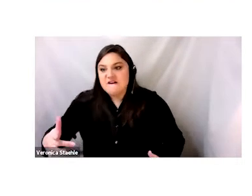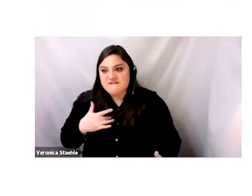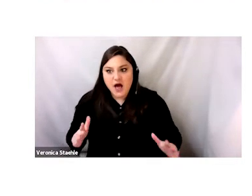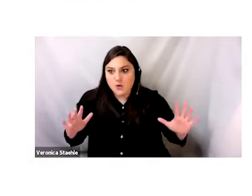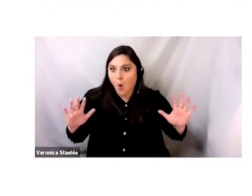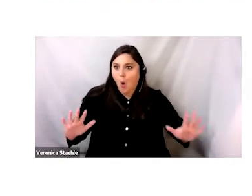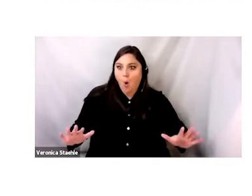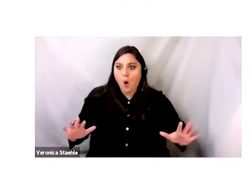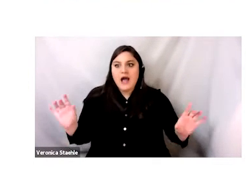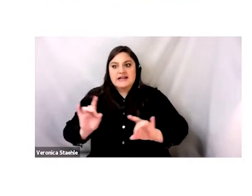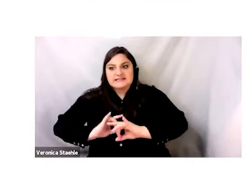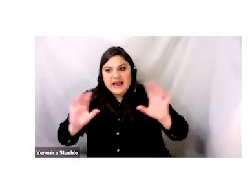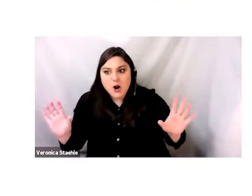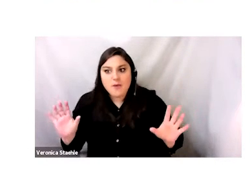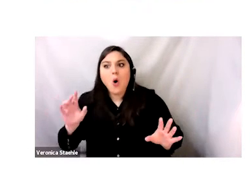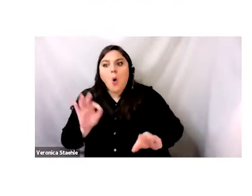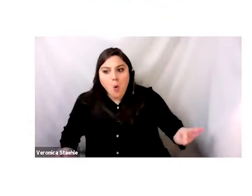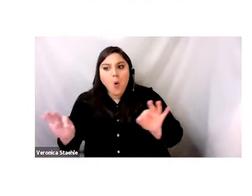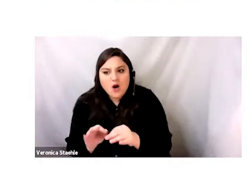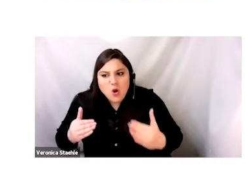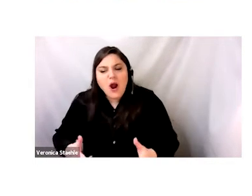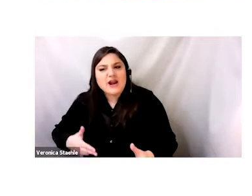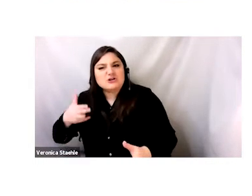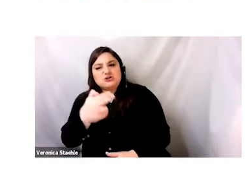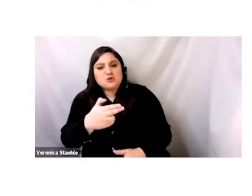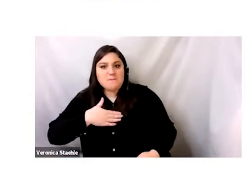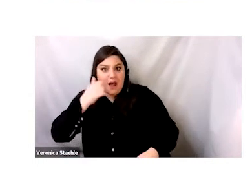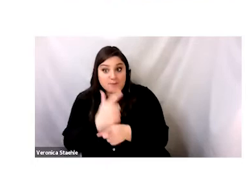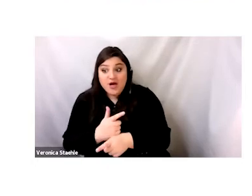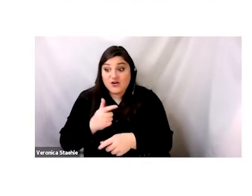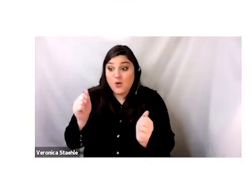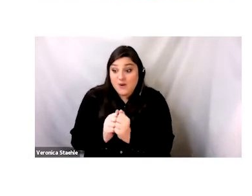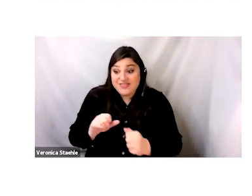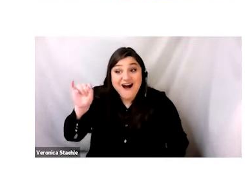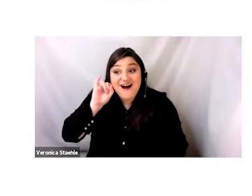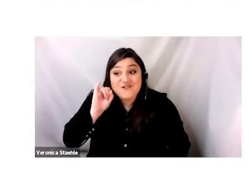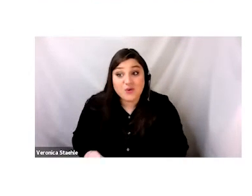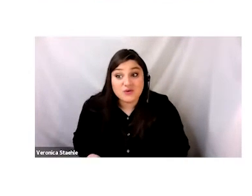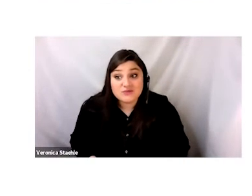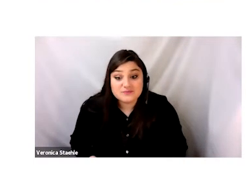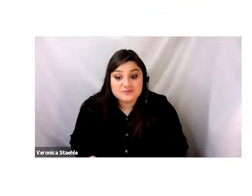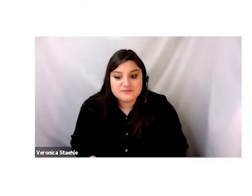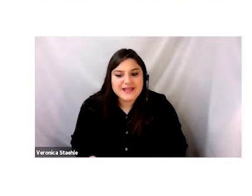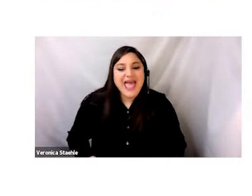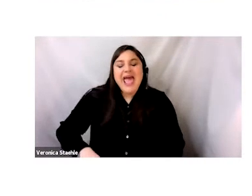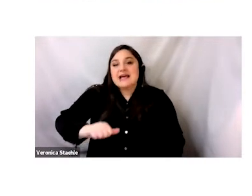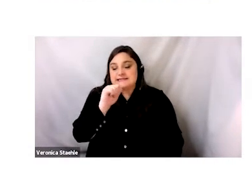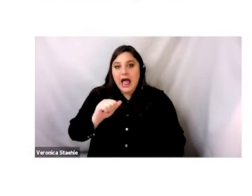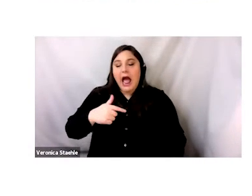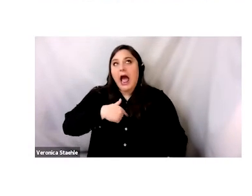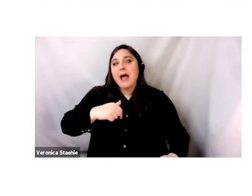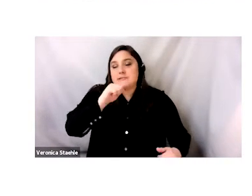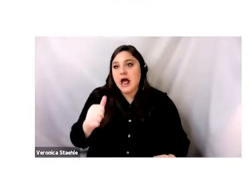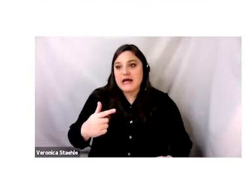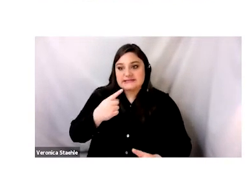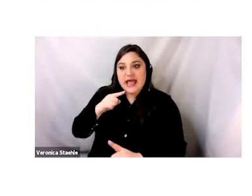shooting my brother over an iPhone. It wasn't enough to just say he had individual acts. And I'm not taking